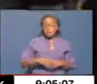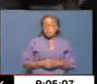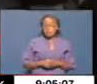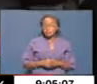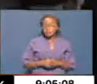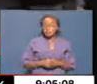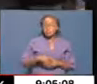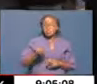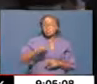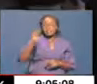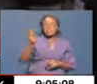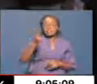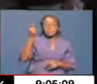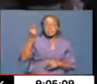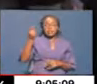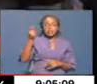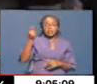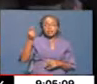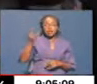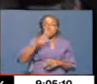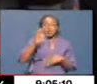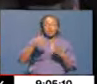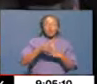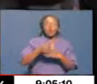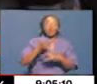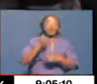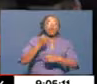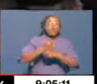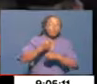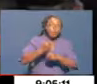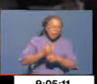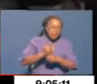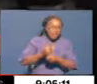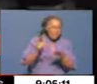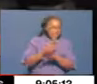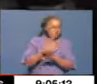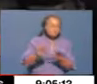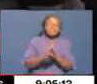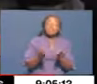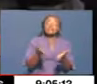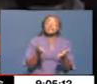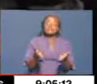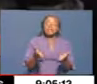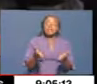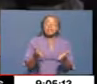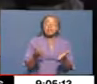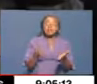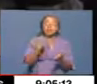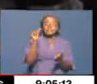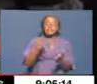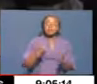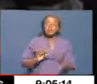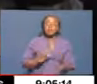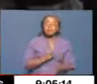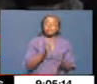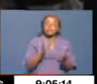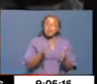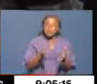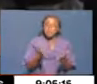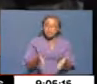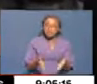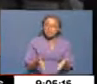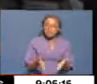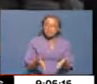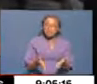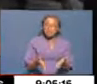Kenya, where we have all our operations in place. We have our regional commissioner, we have our commissioners,